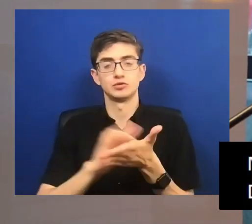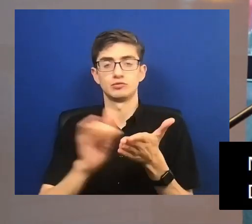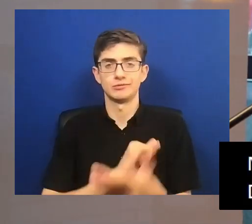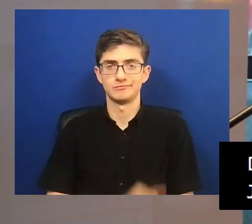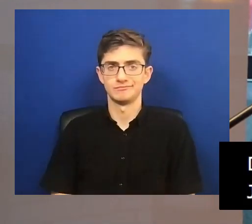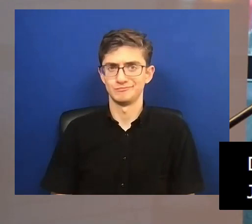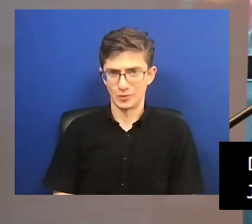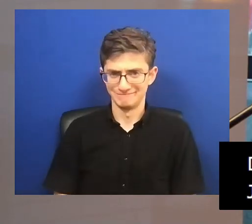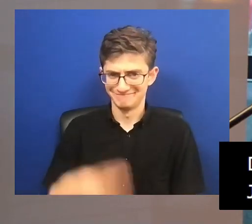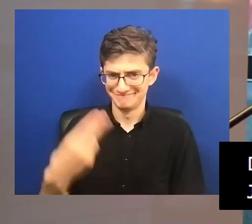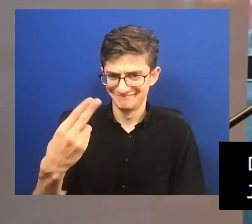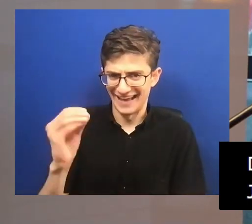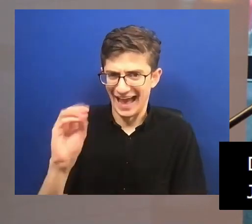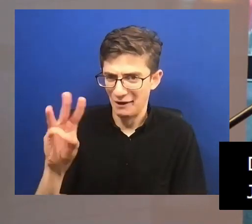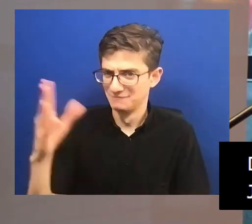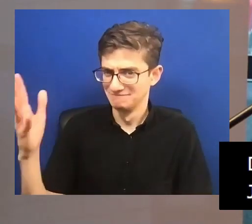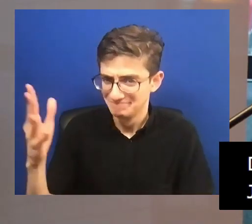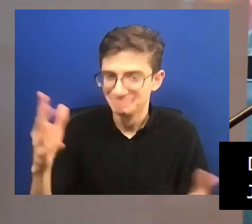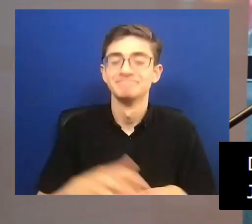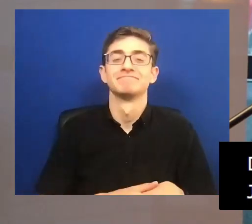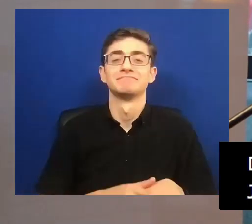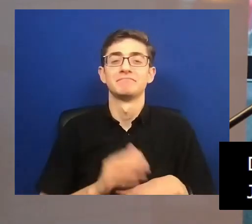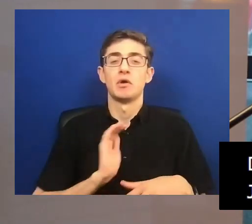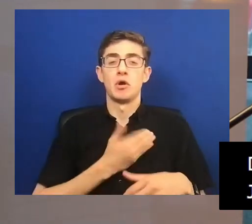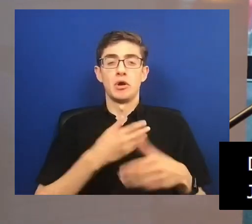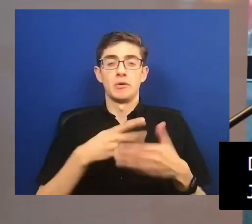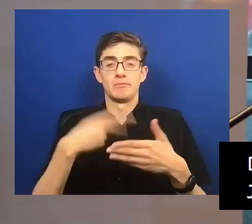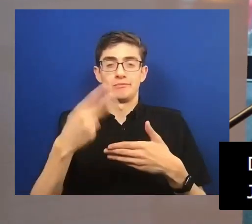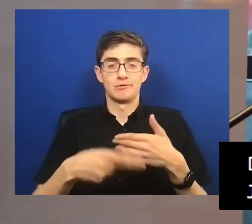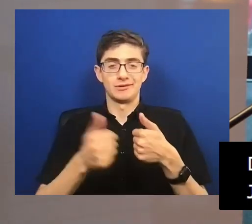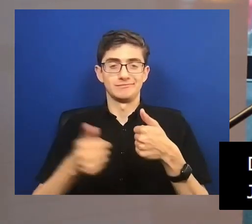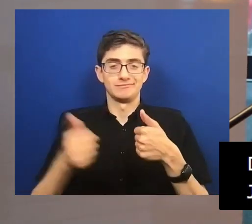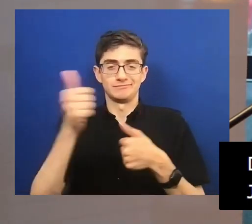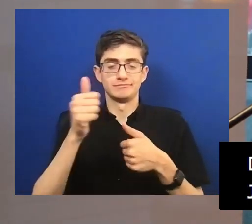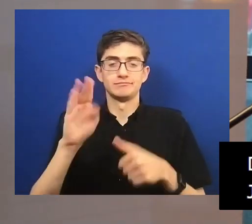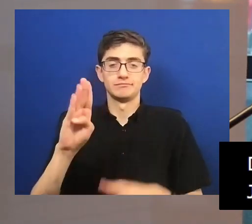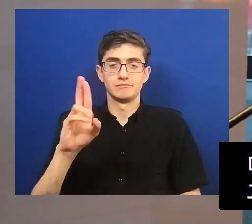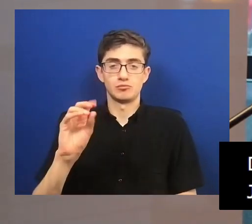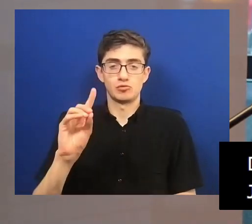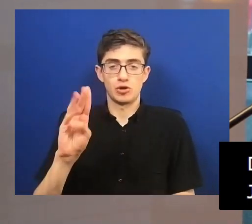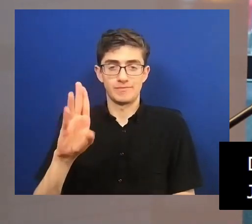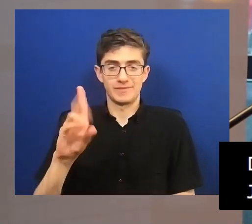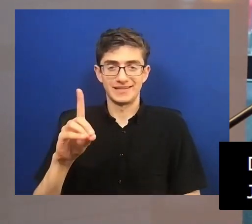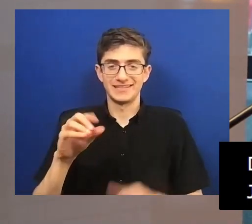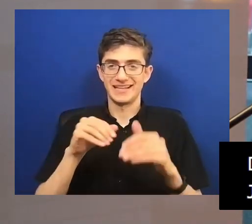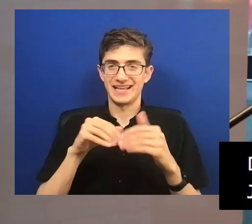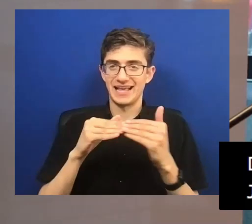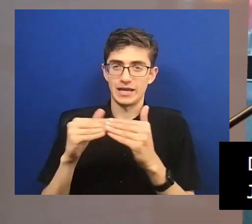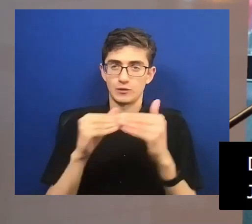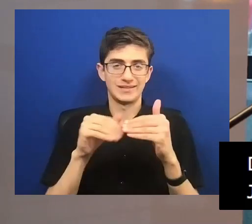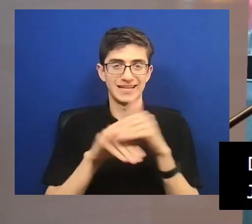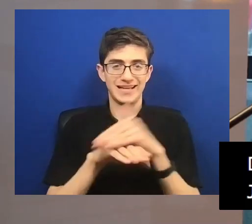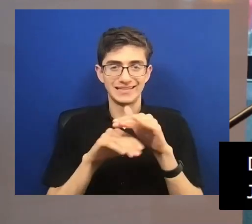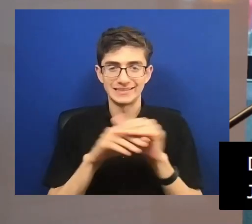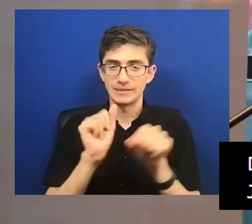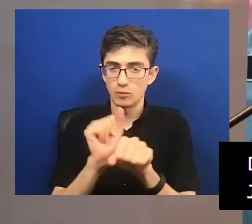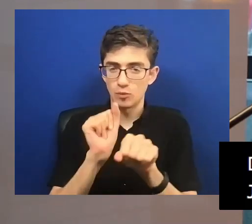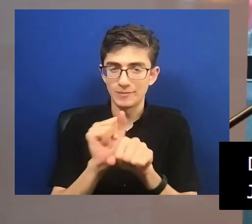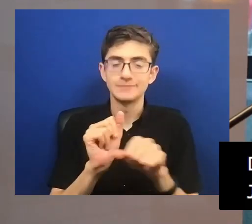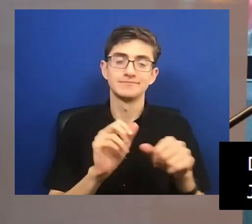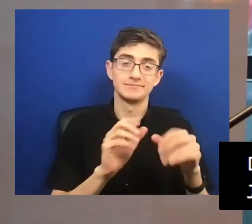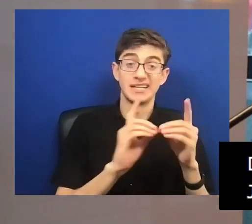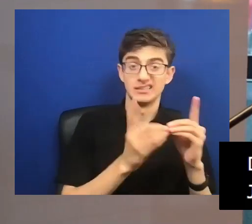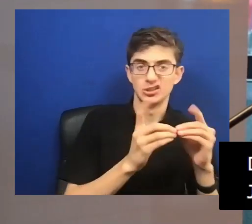the BEAD program, which is Broadband Equity, Access and Deployment, in digital equity, we're committed to working